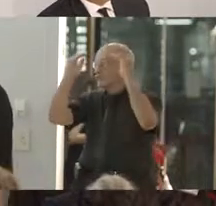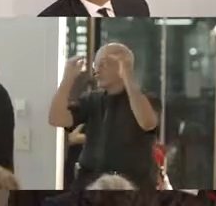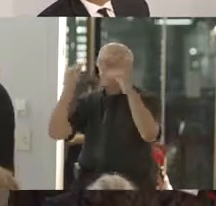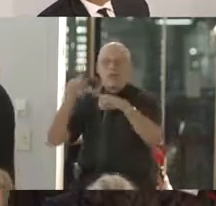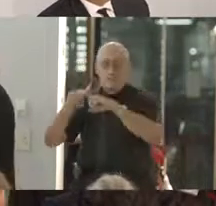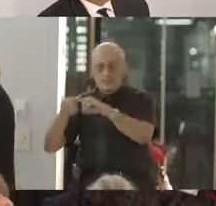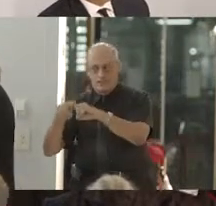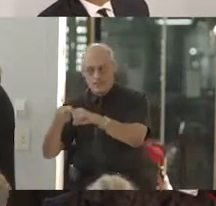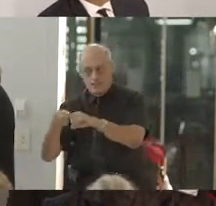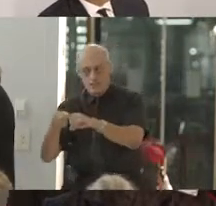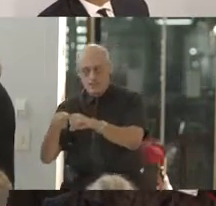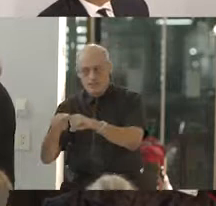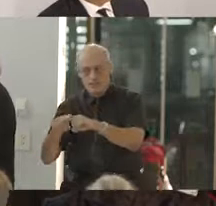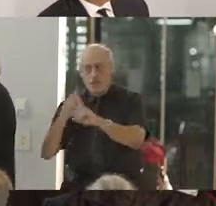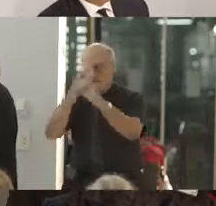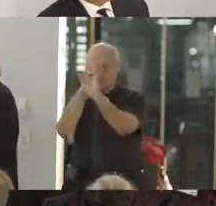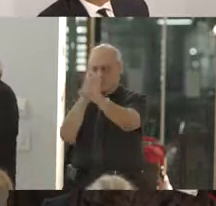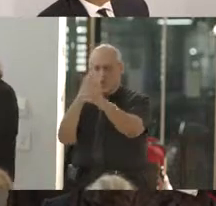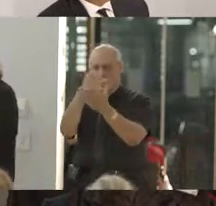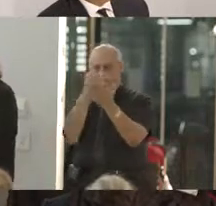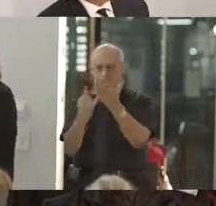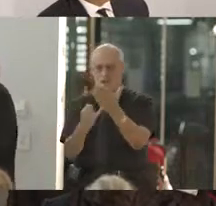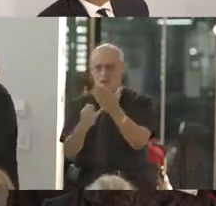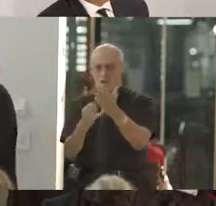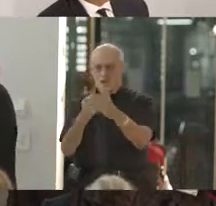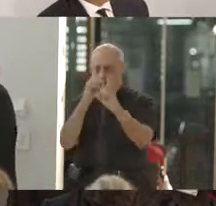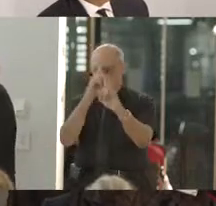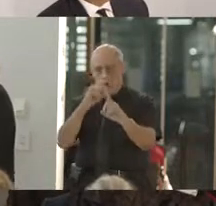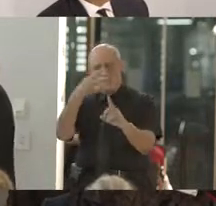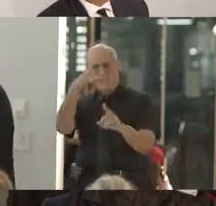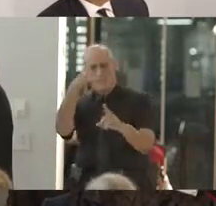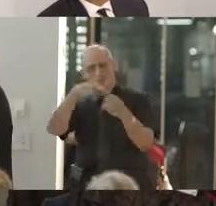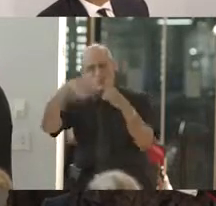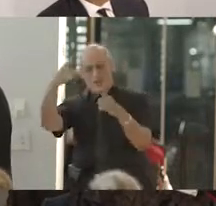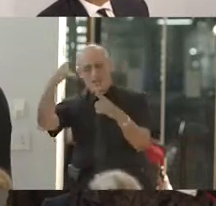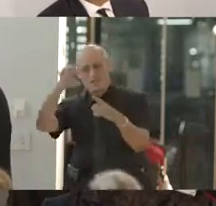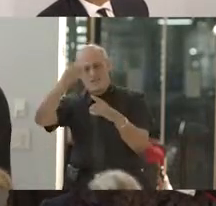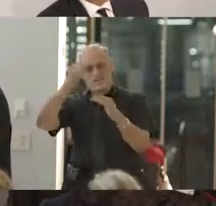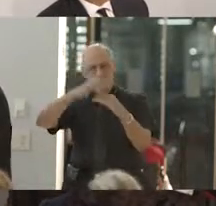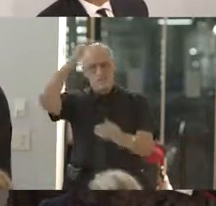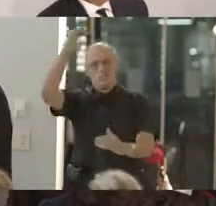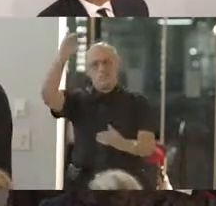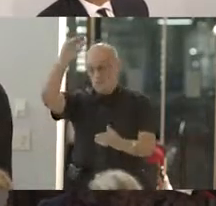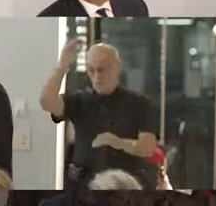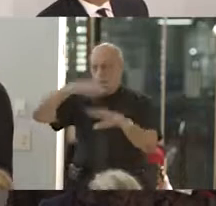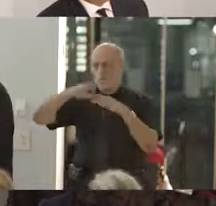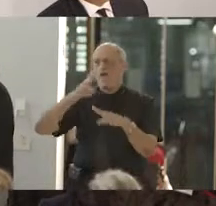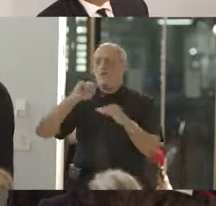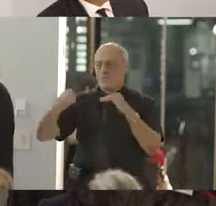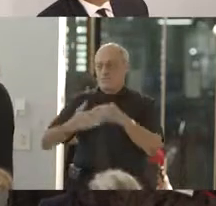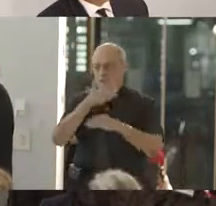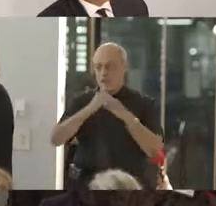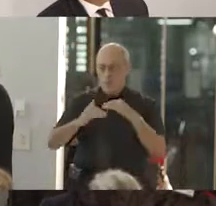It depends. The ultimate design is, 16 and 18 feet. And I guess I'm sure there's a question